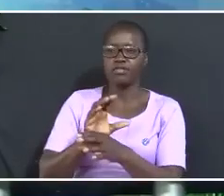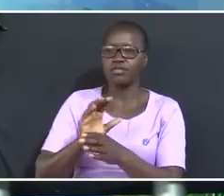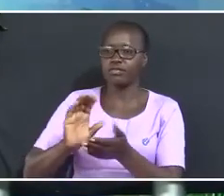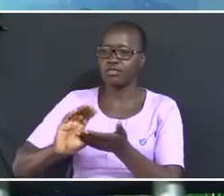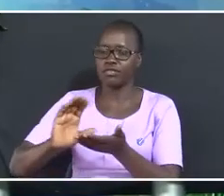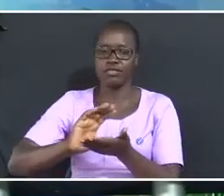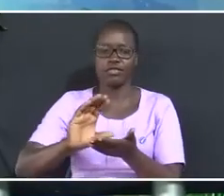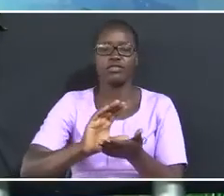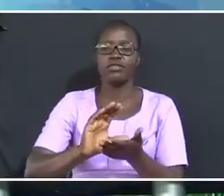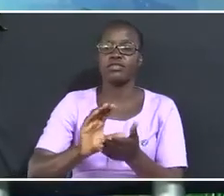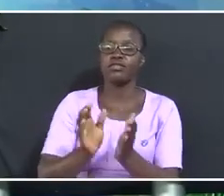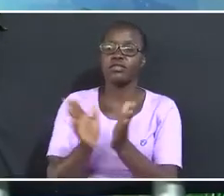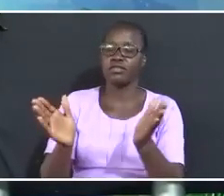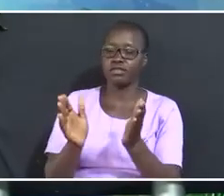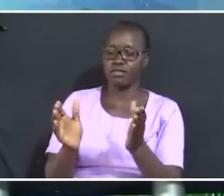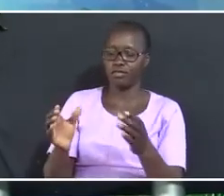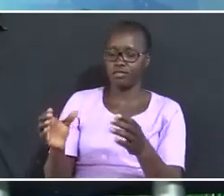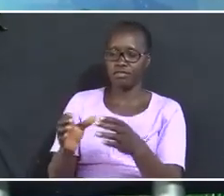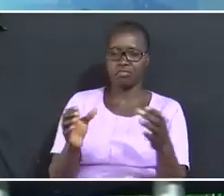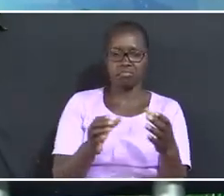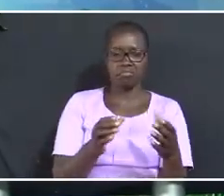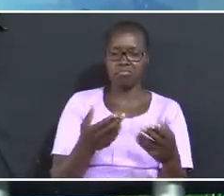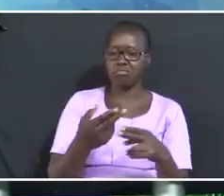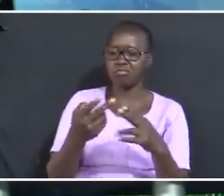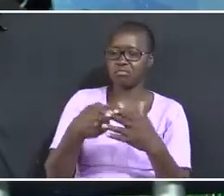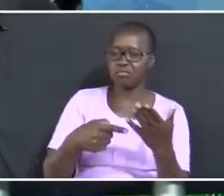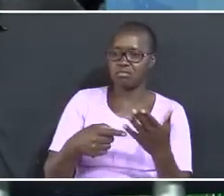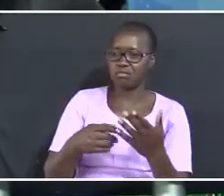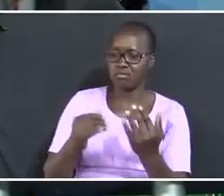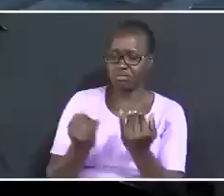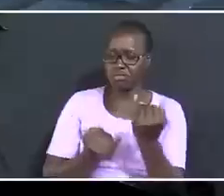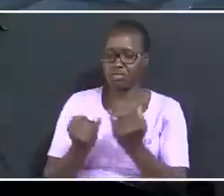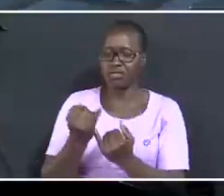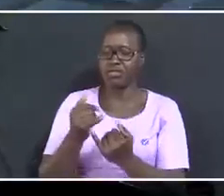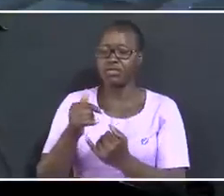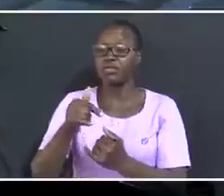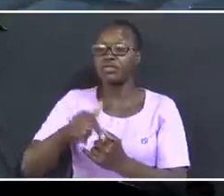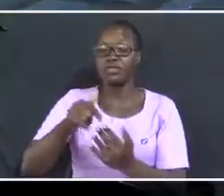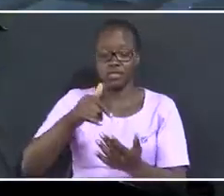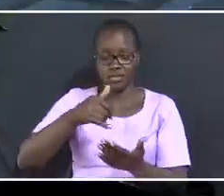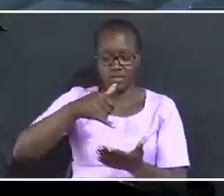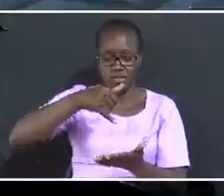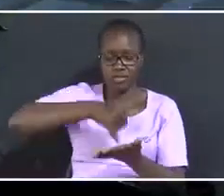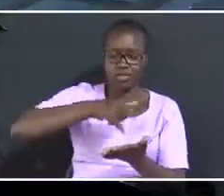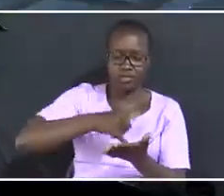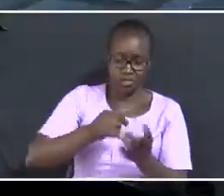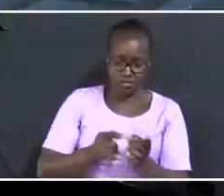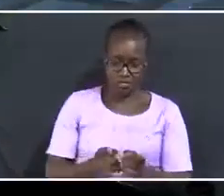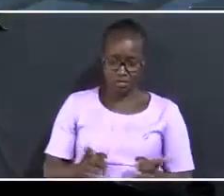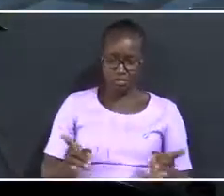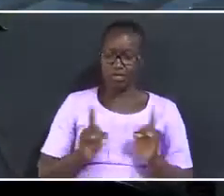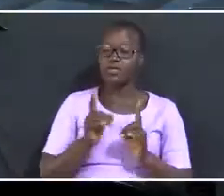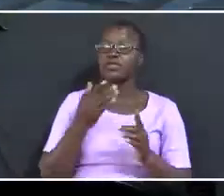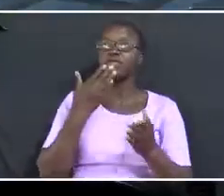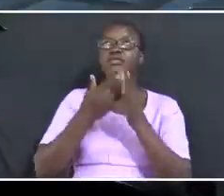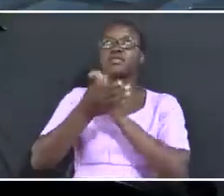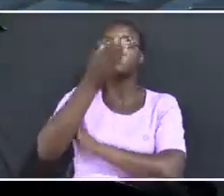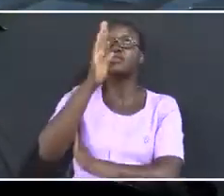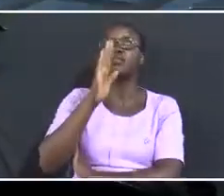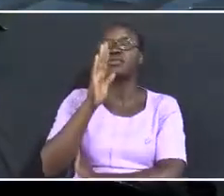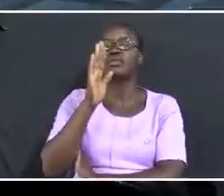General Conference has apportioned them Sabbaths and days of emphasis. And thank